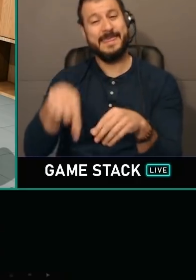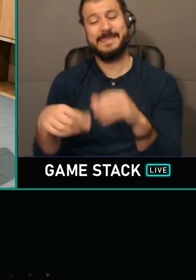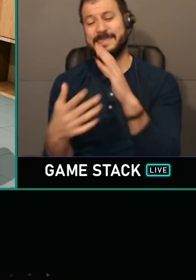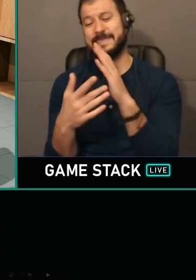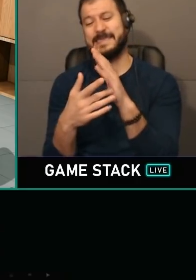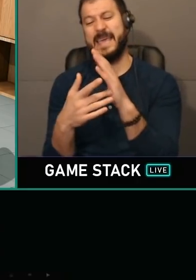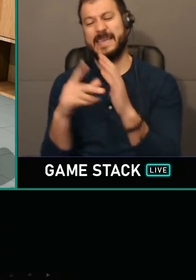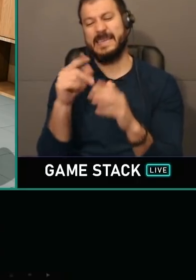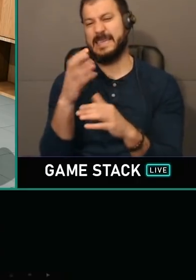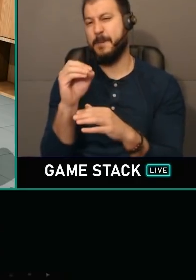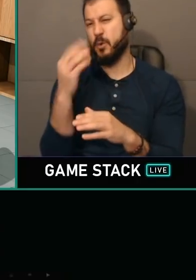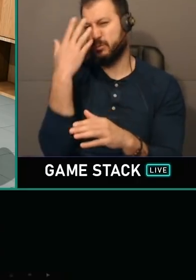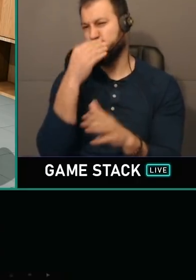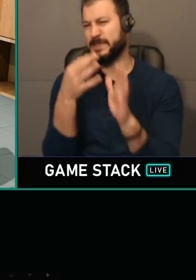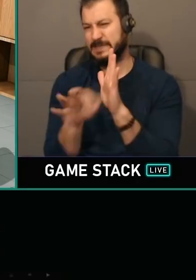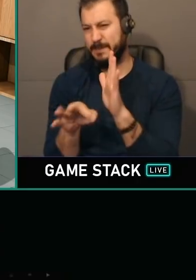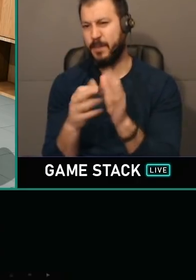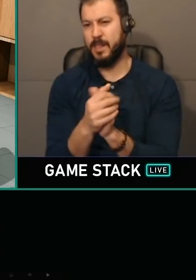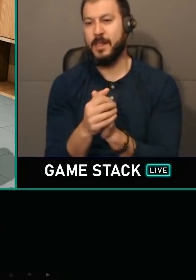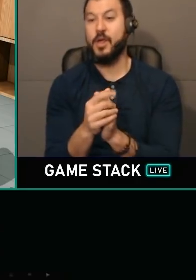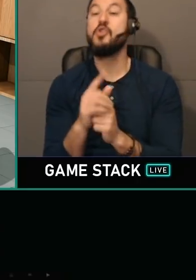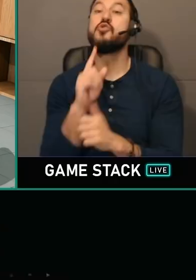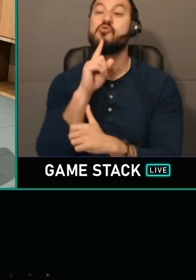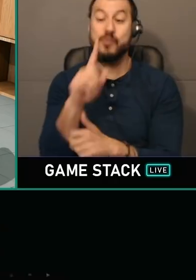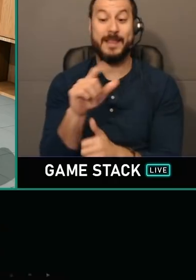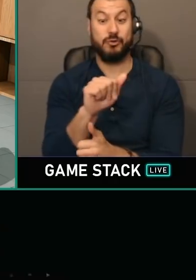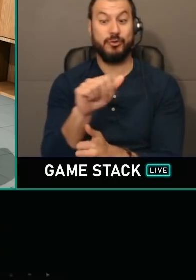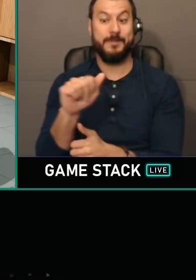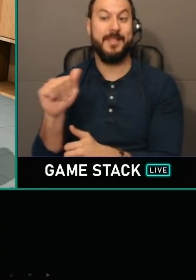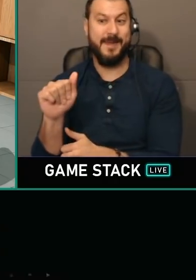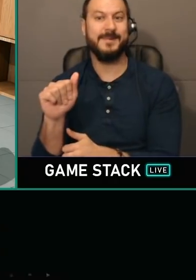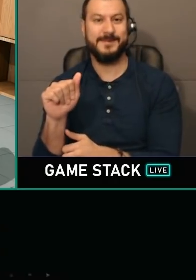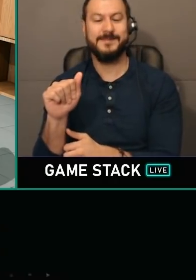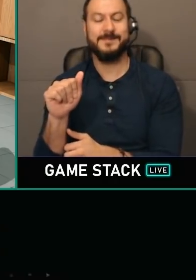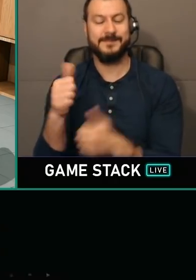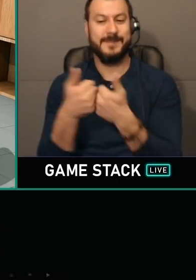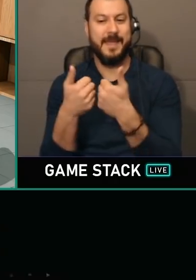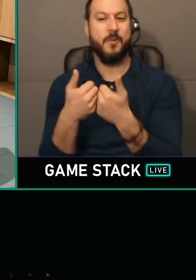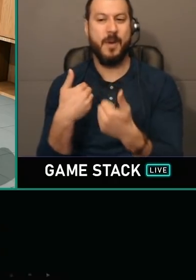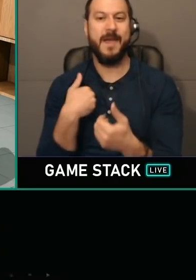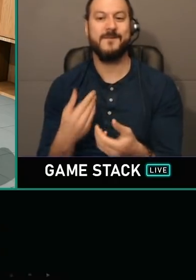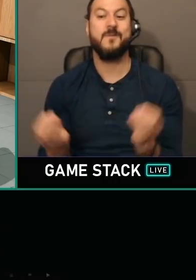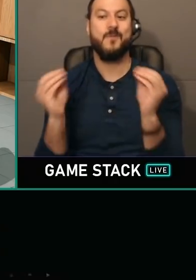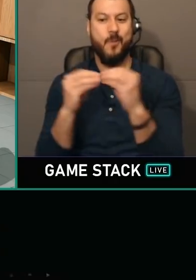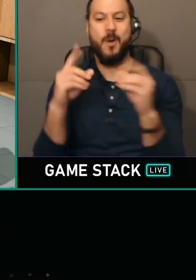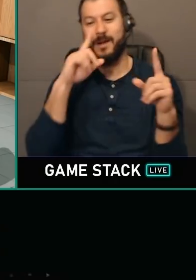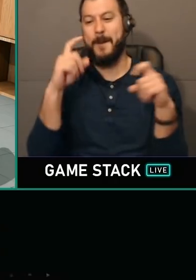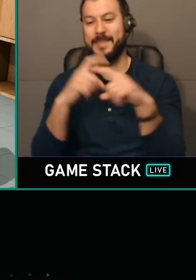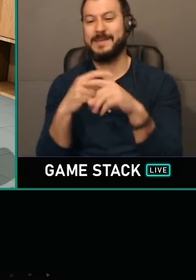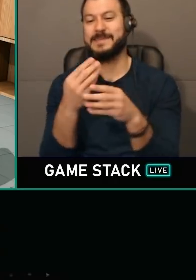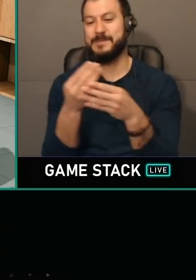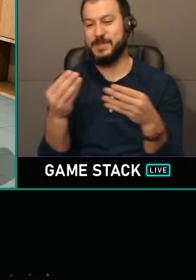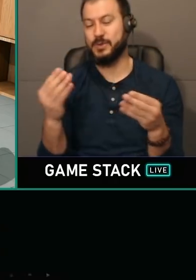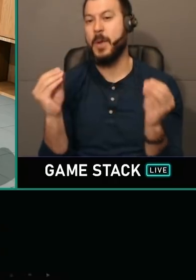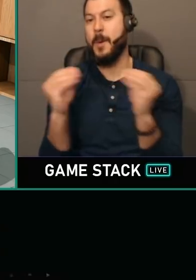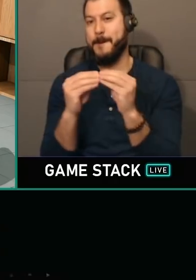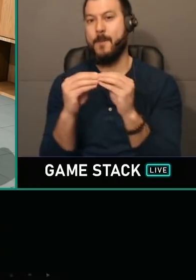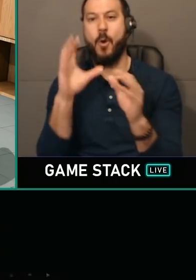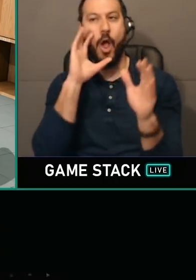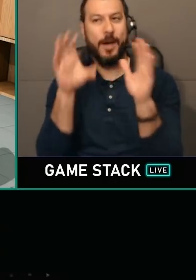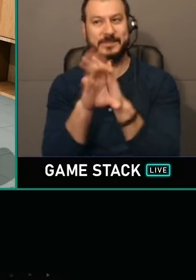fairly simple. A real AAA title would likely have significantly more complex materials and more objects